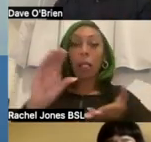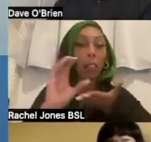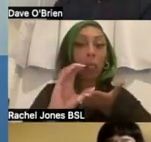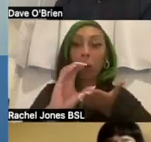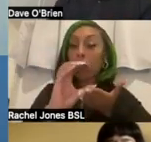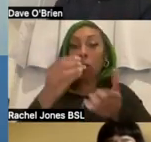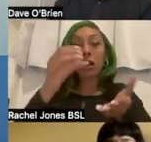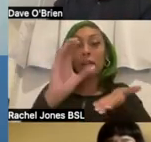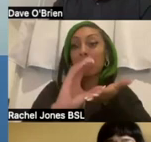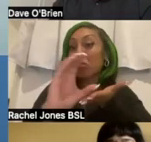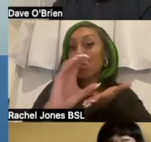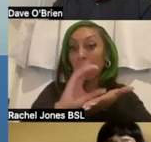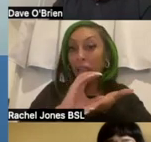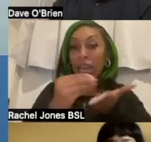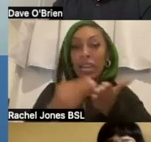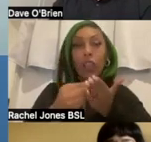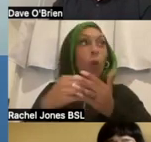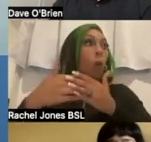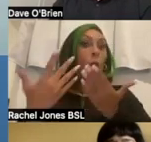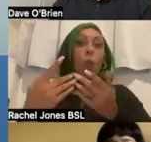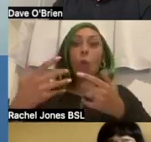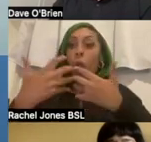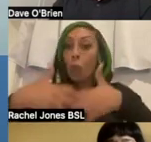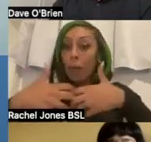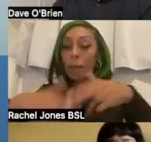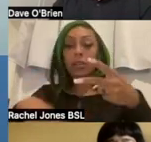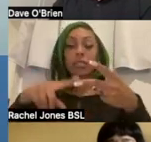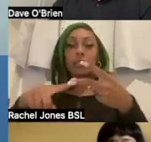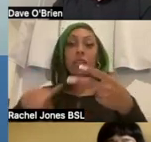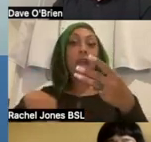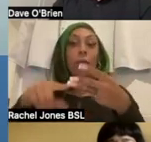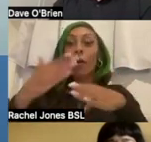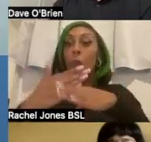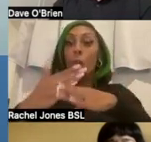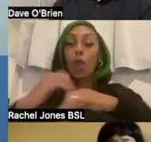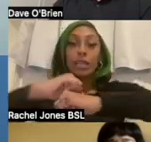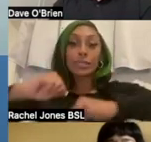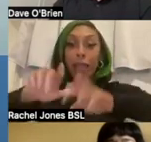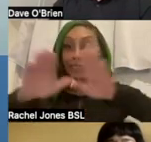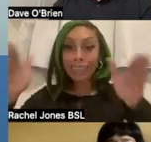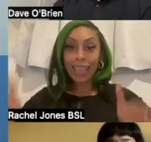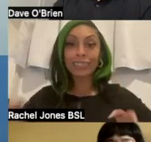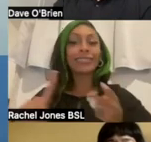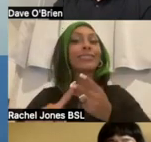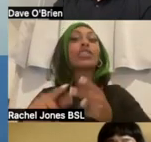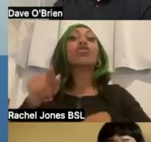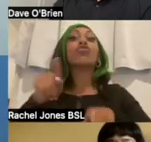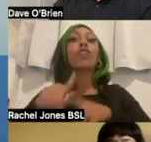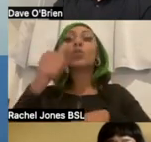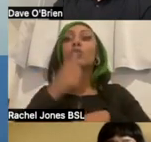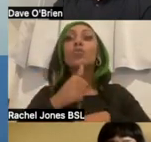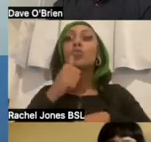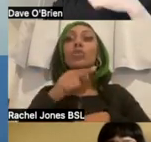or workspaces, and try to make those resources available to the communities and collaborators we